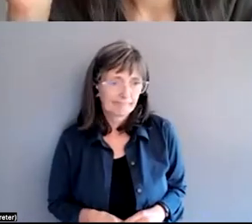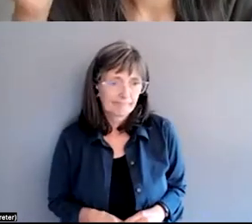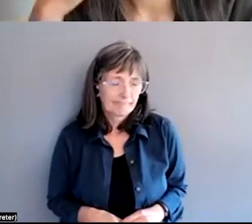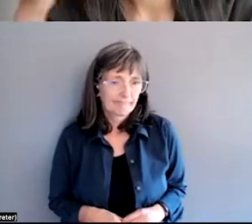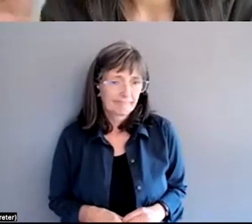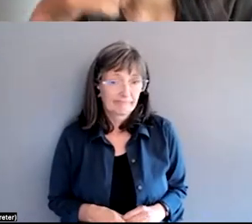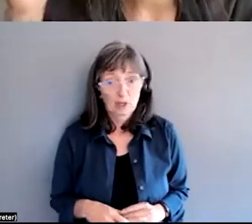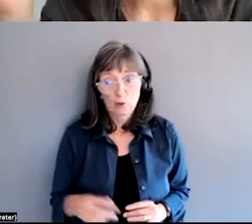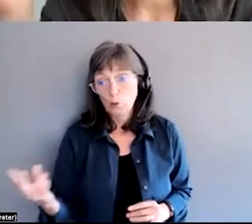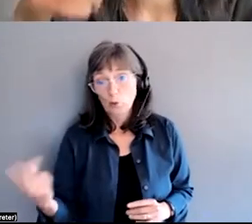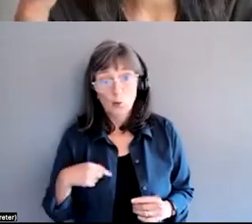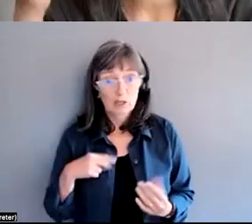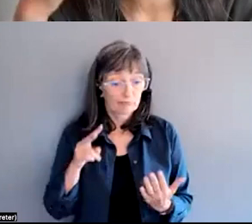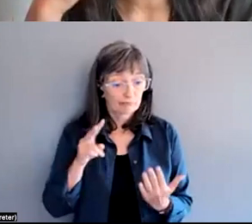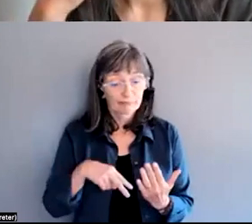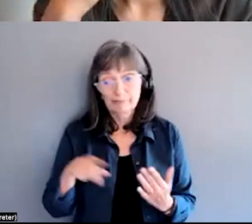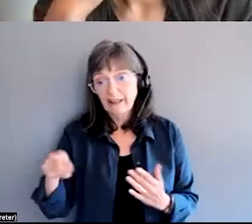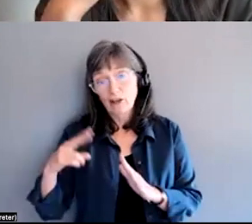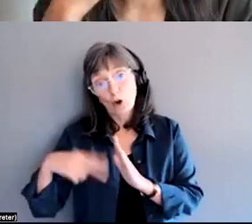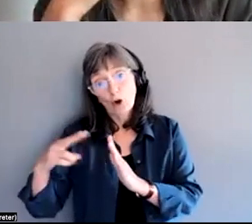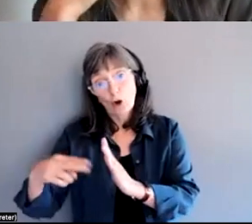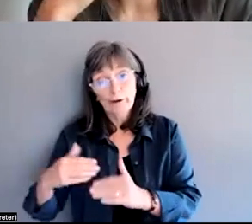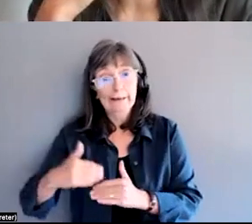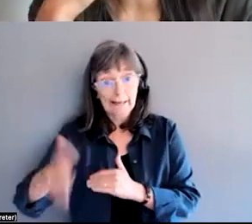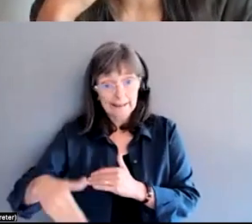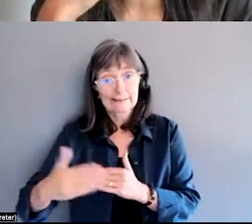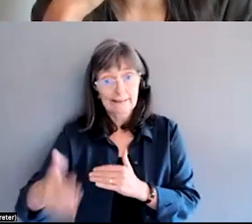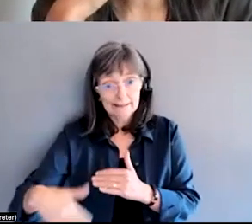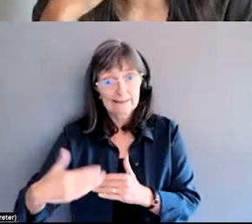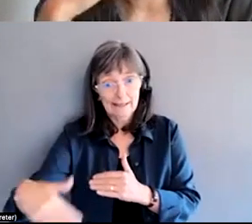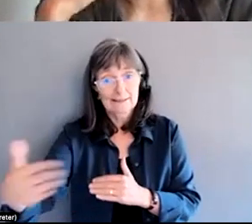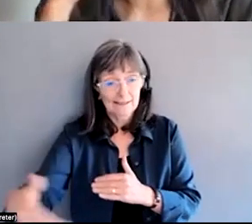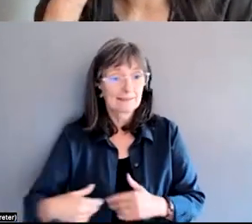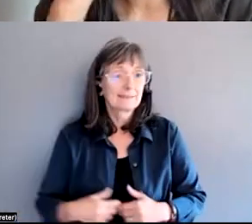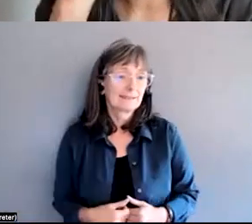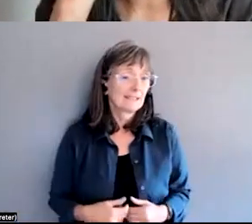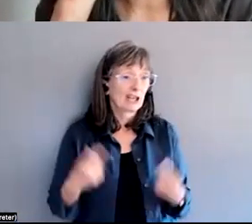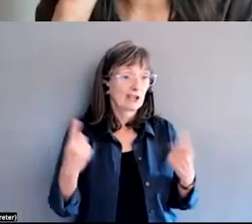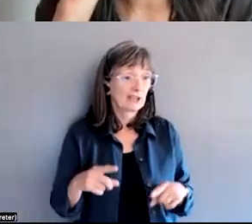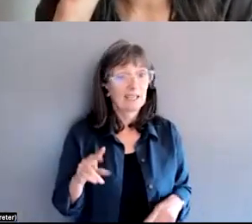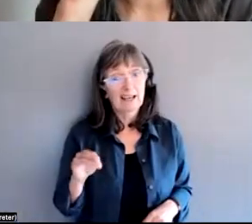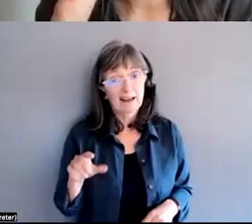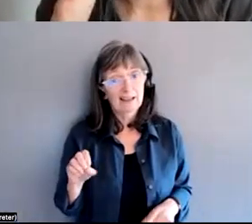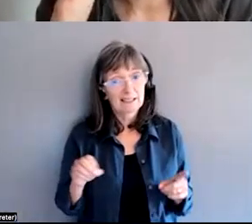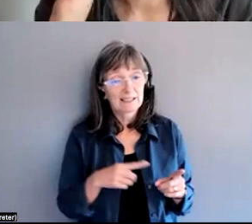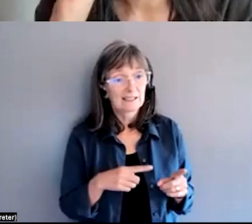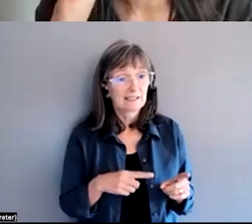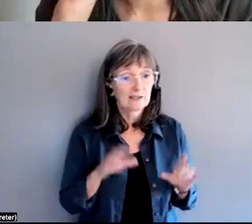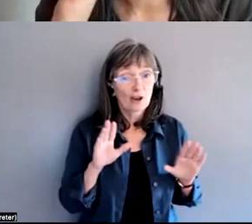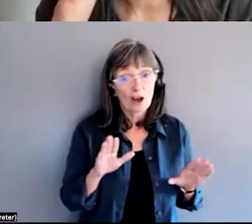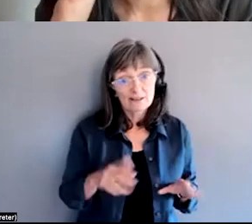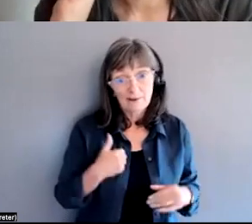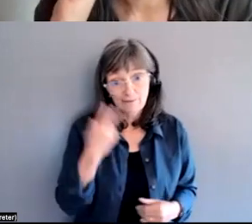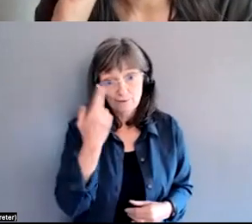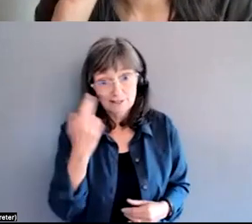look and next cover. So, yeah, I do agree with Natalie. I was nodding along with Natalie, like it's great to have that rationale. And I